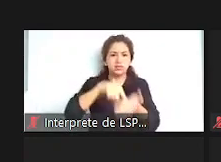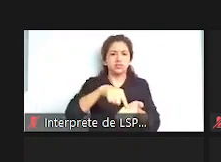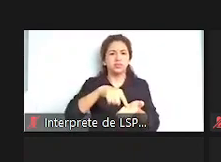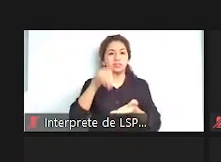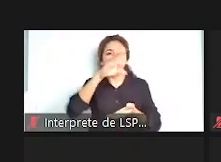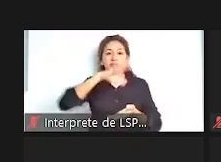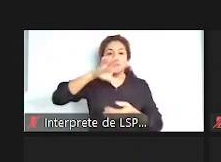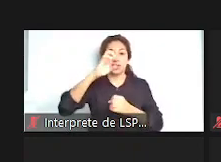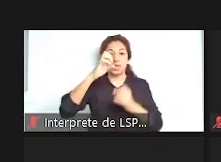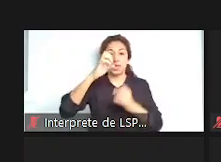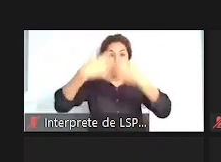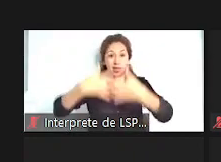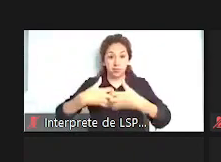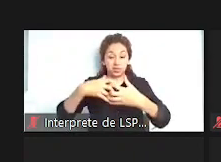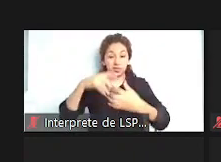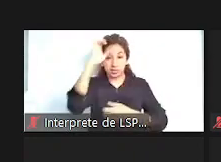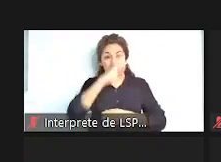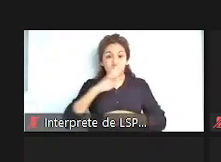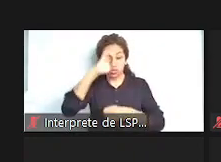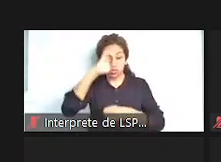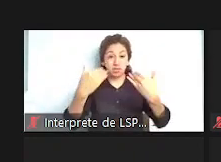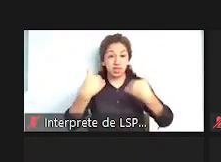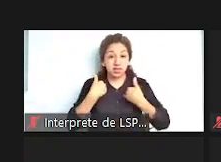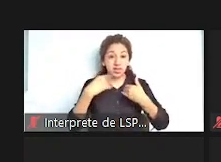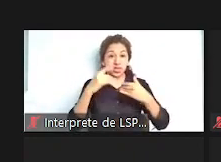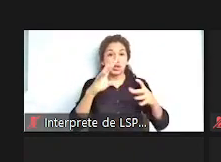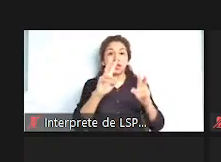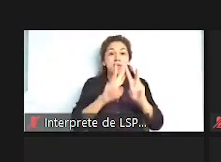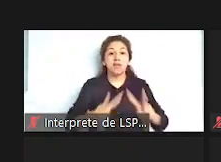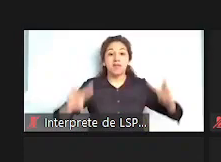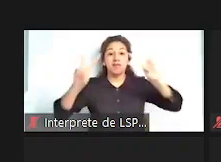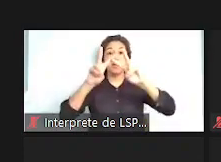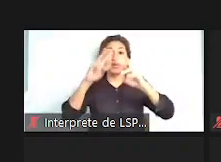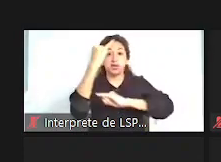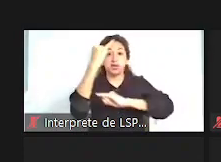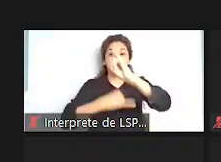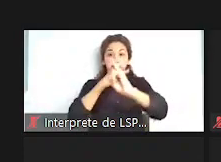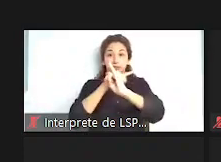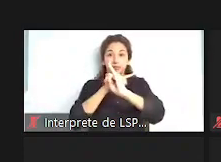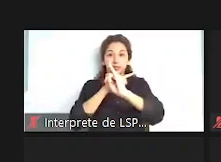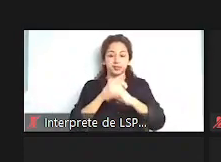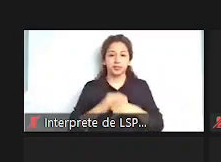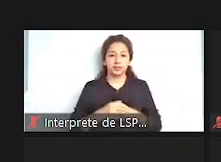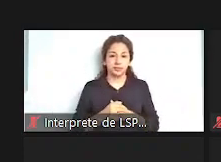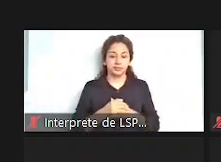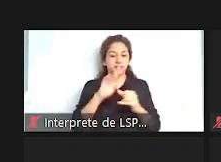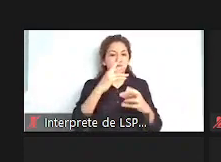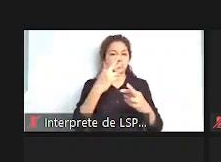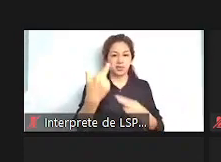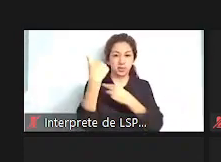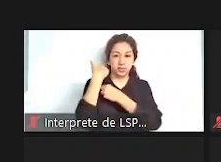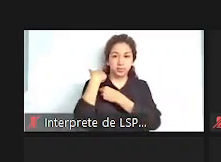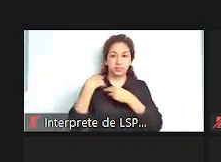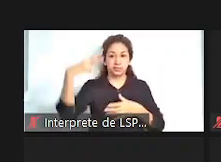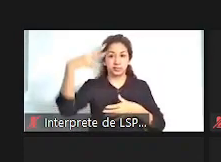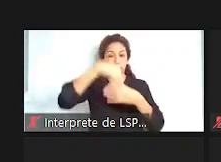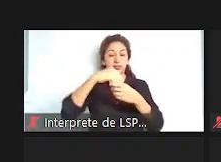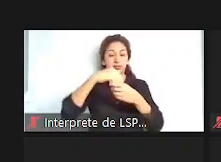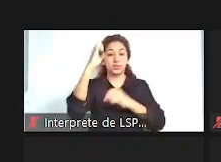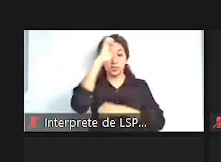companies to follow human rights those companies that have international value chains where the